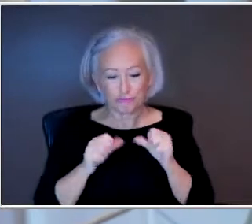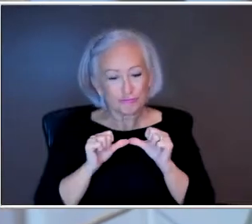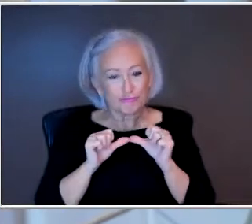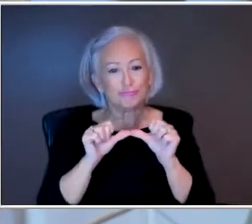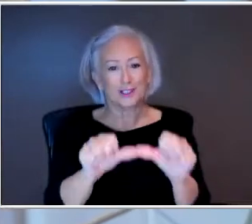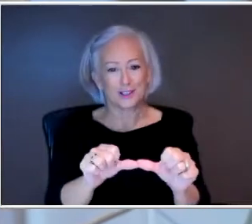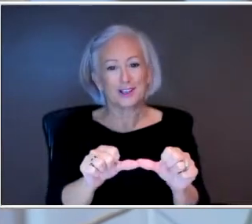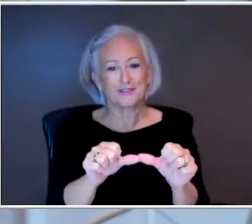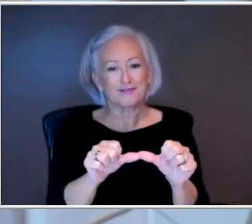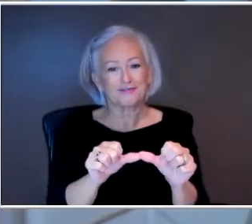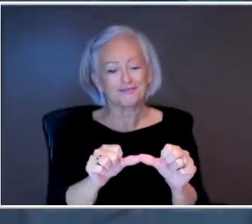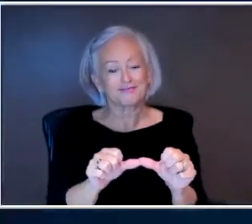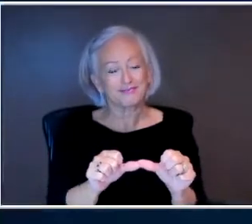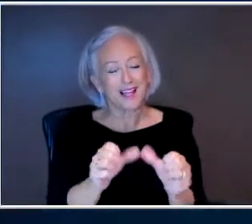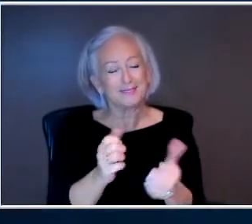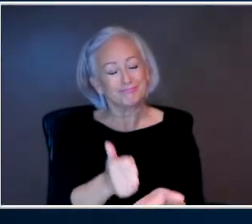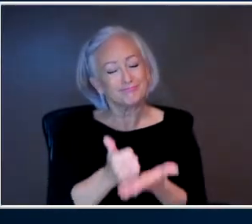lot.